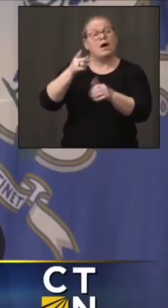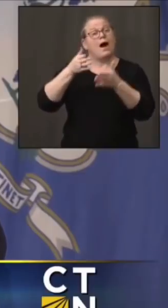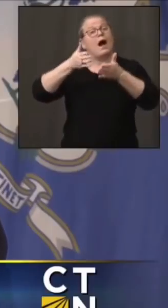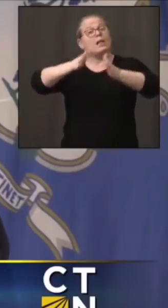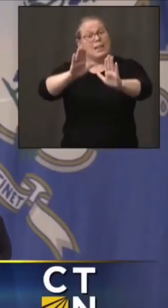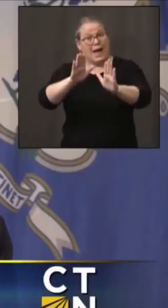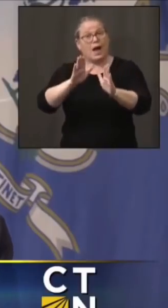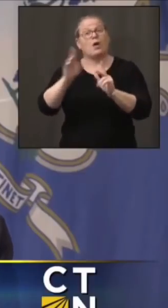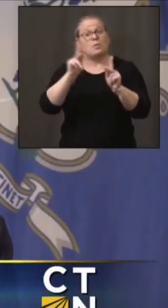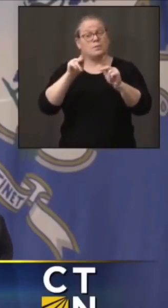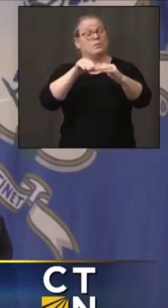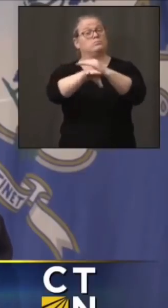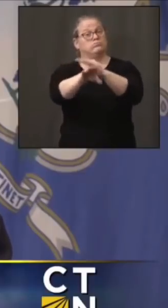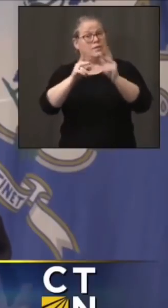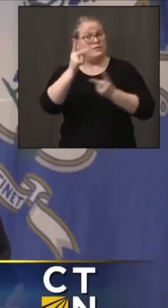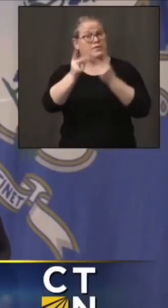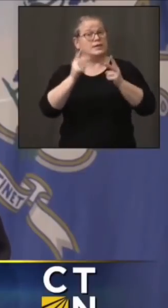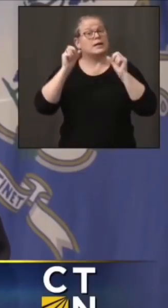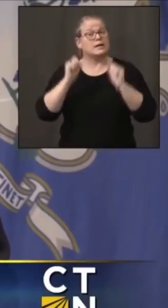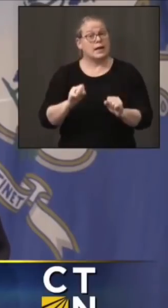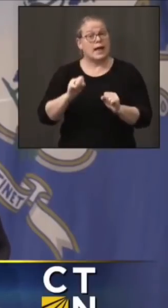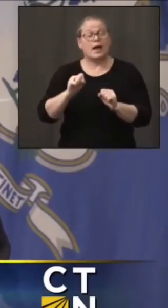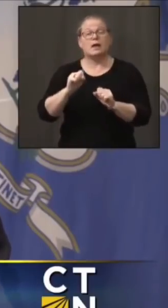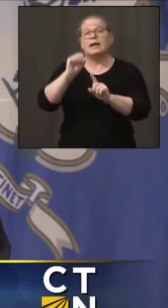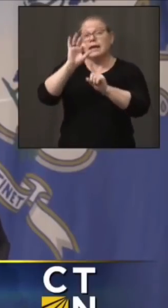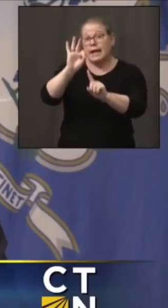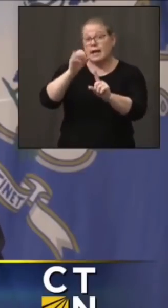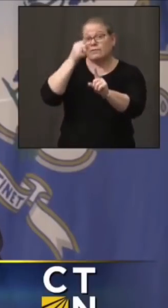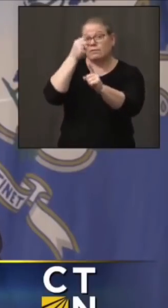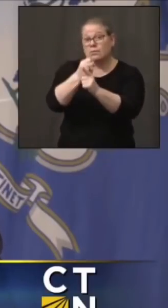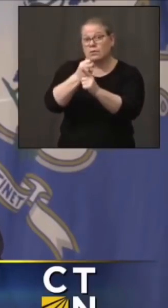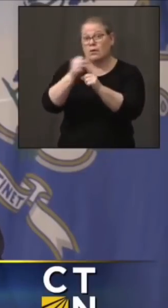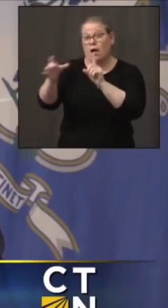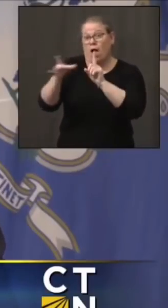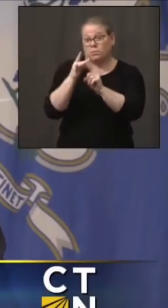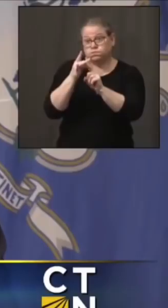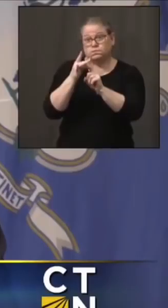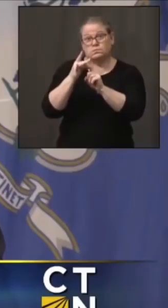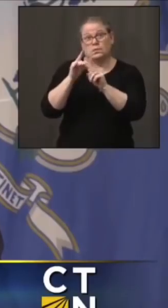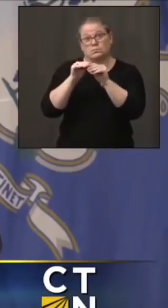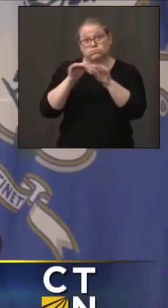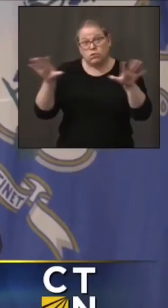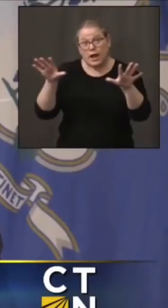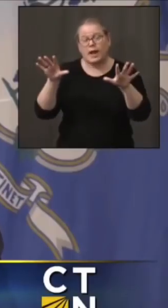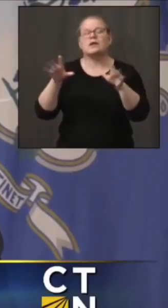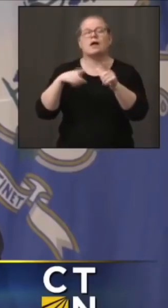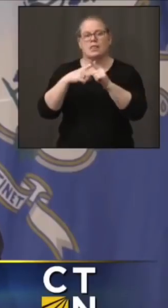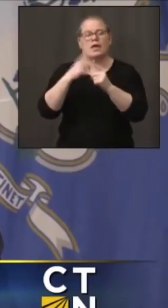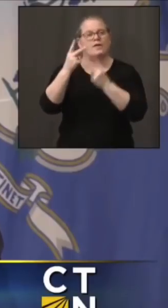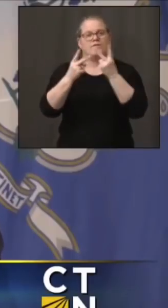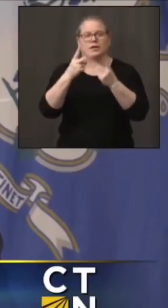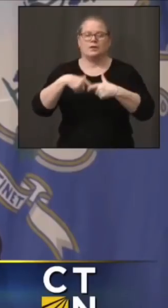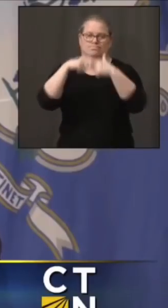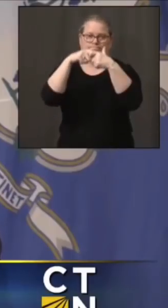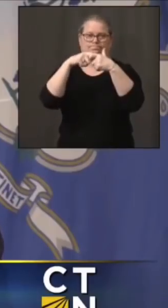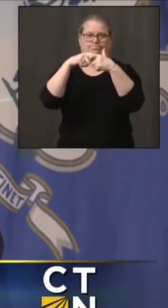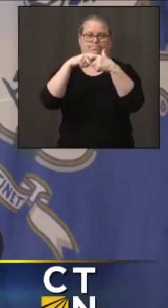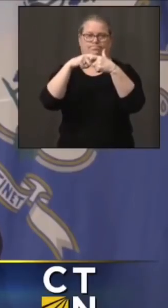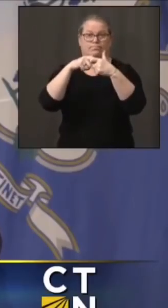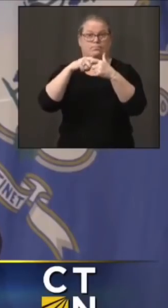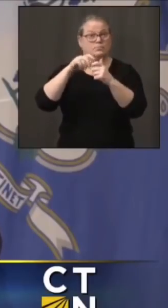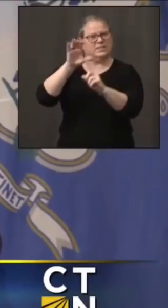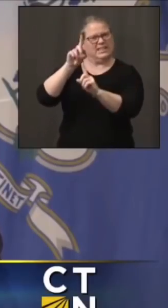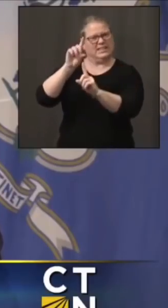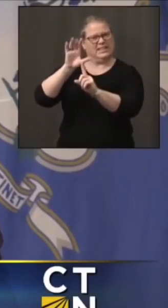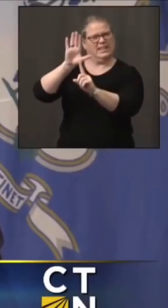infections in the nursing homes. And if there are infections in the nursing homes, then the visitation is scaled back dramatically. And